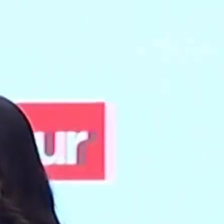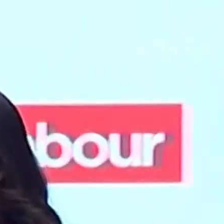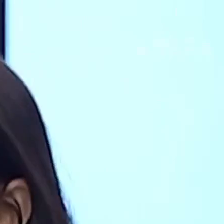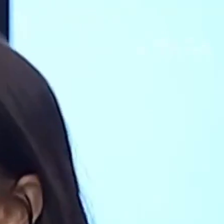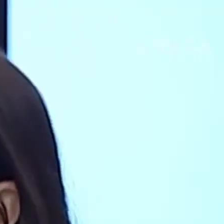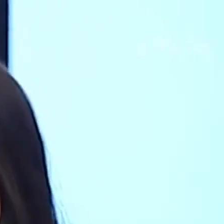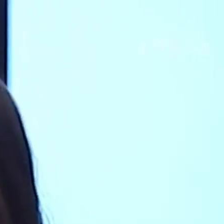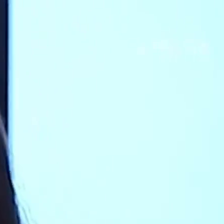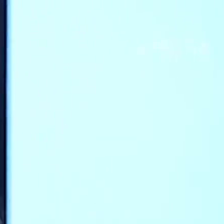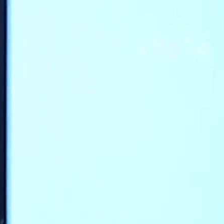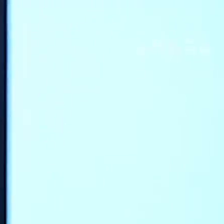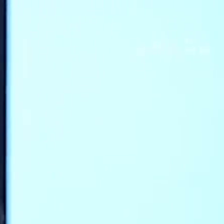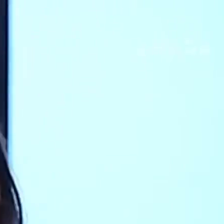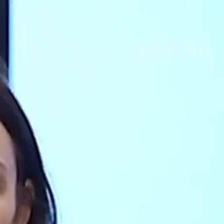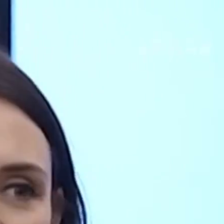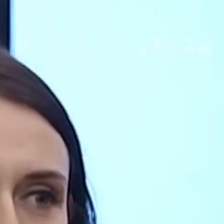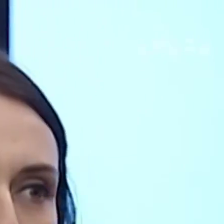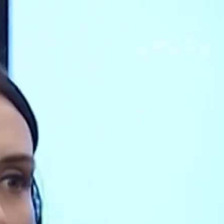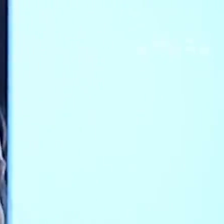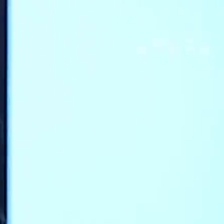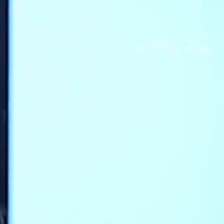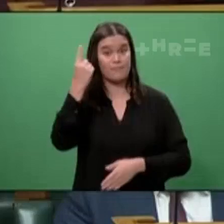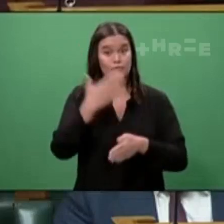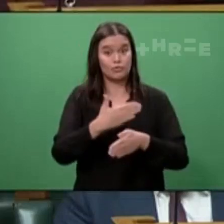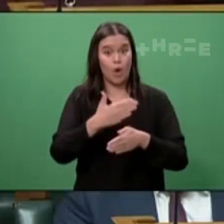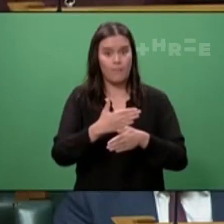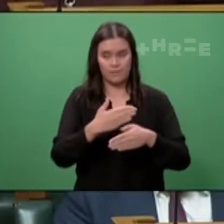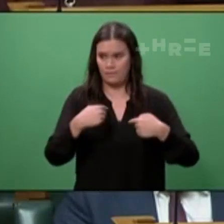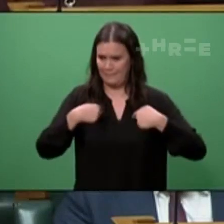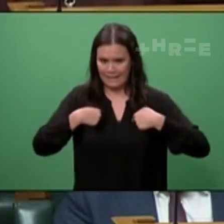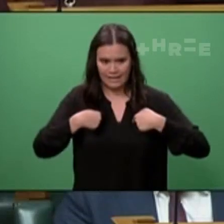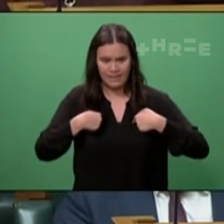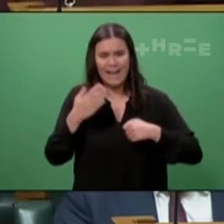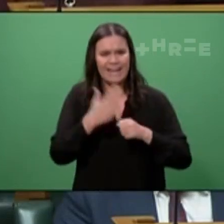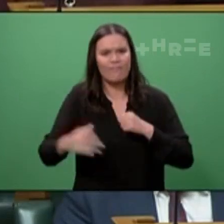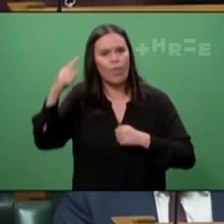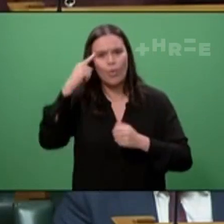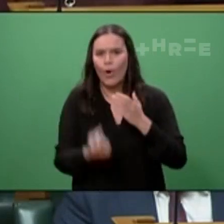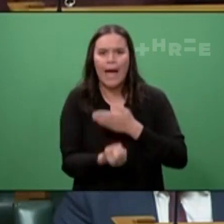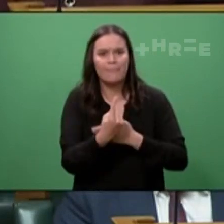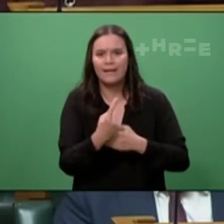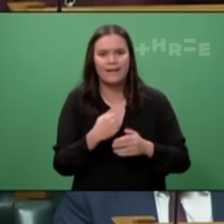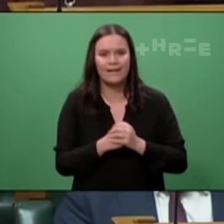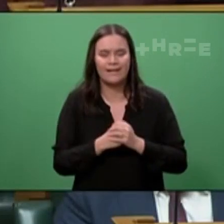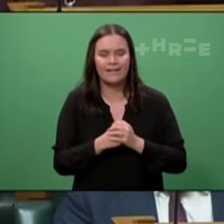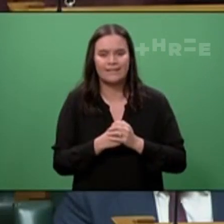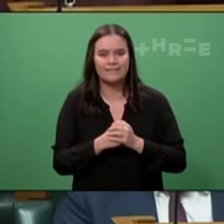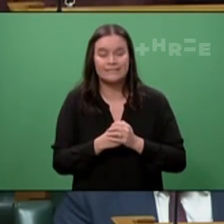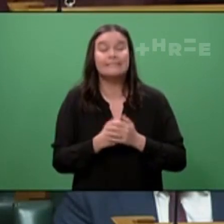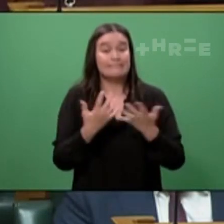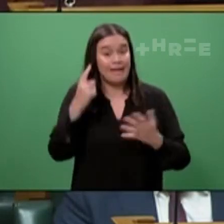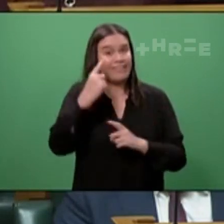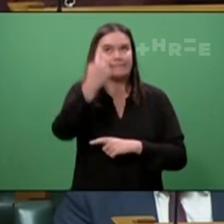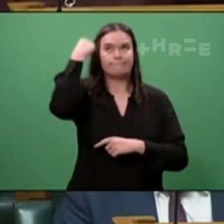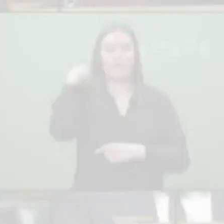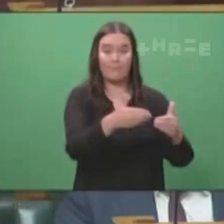Minister. An absolute honour and a privilege. It's fair to say that 2017 involved a surprising